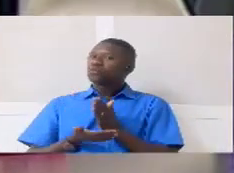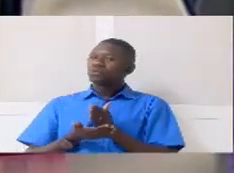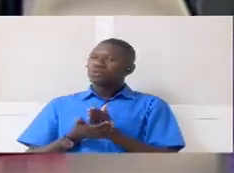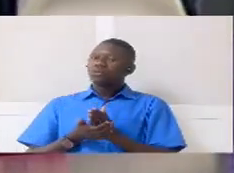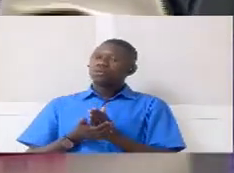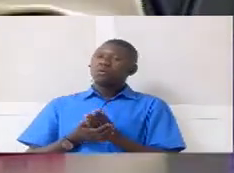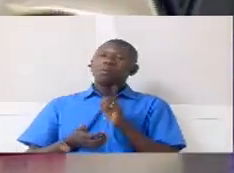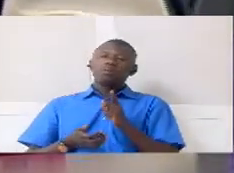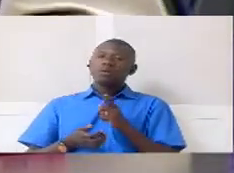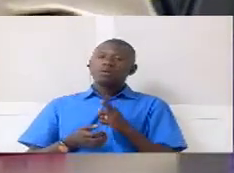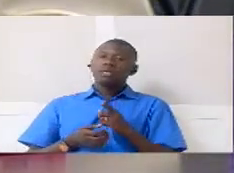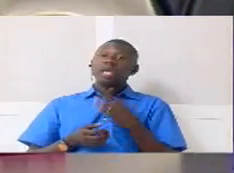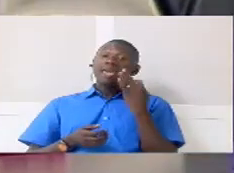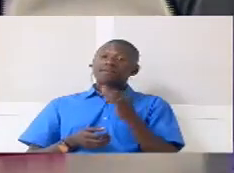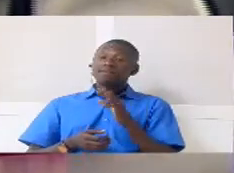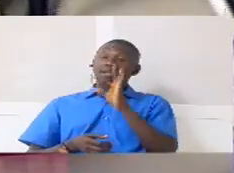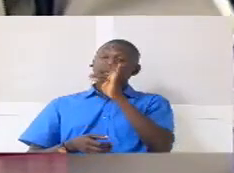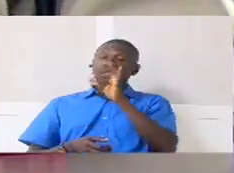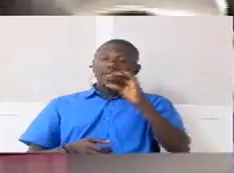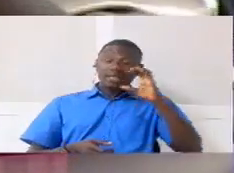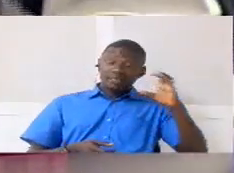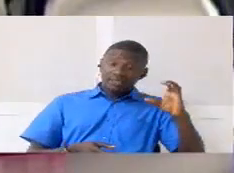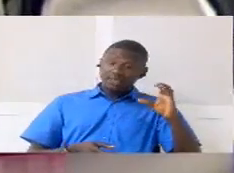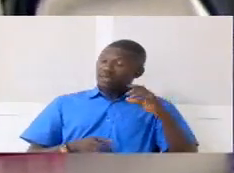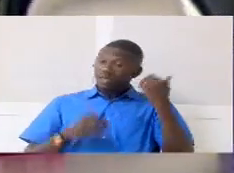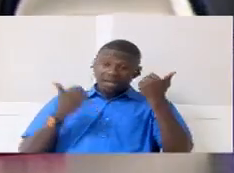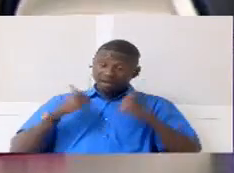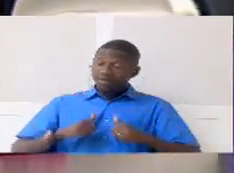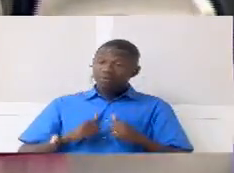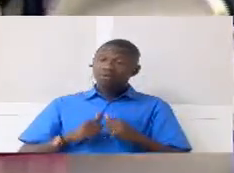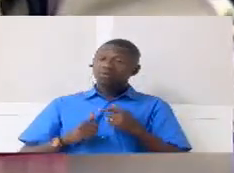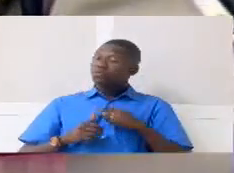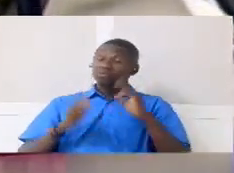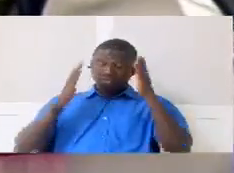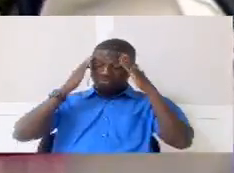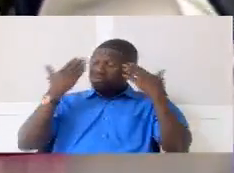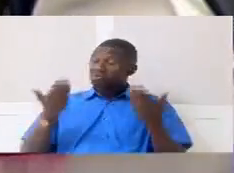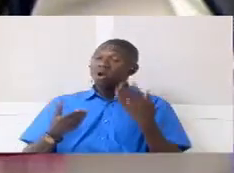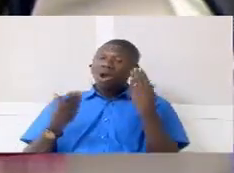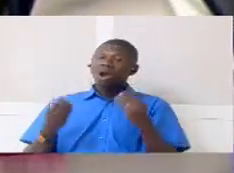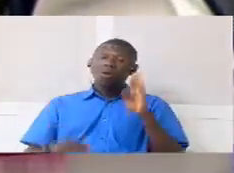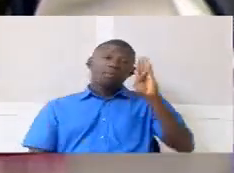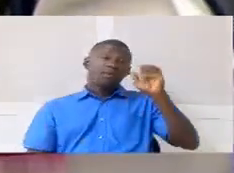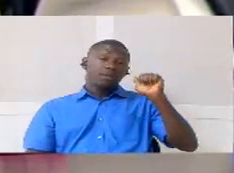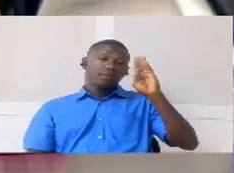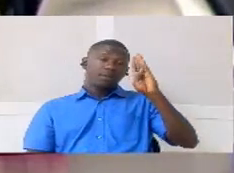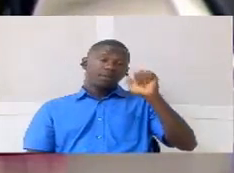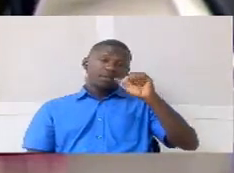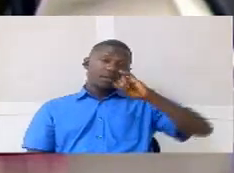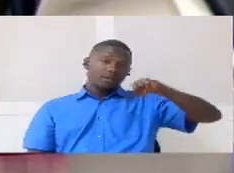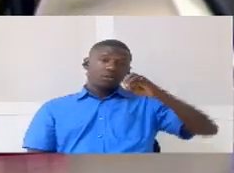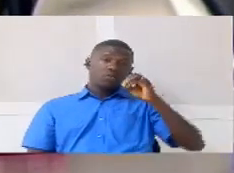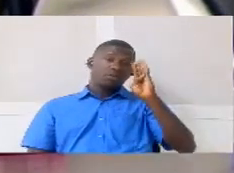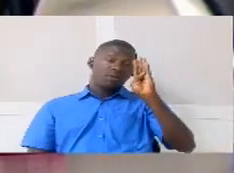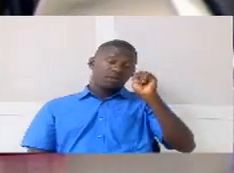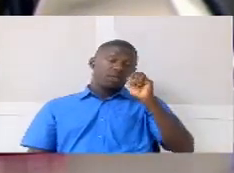yara si ma soro no ne ta wala no kafo ko baba fata wala nyama tolbe ga wala muda no kafo ko baba fata natural le no it is only now that we are knowing